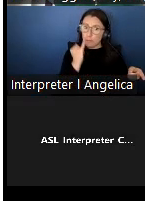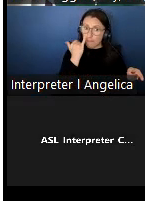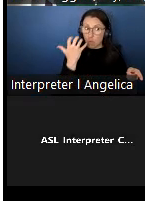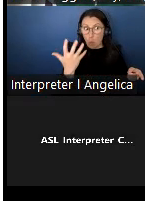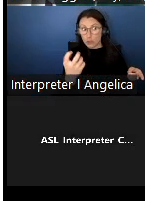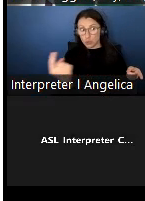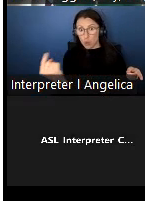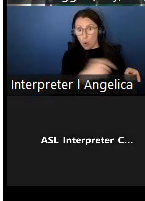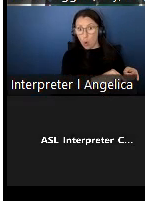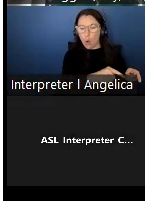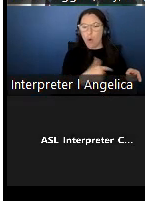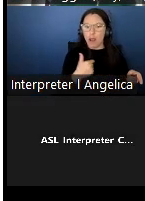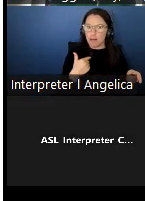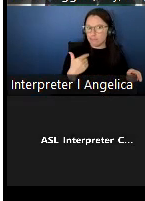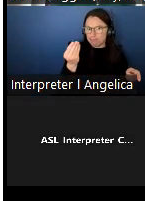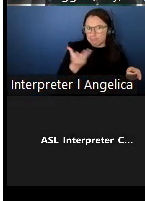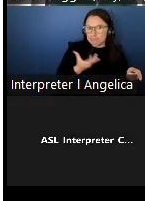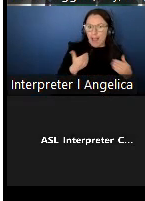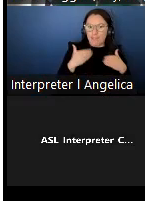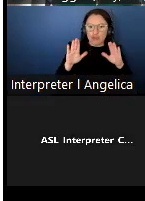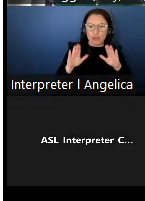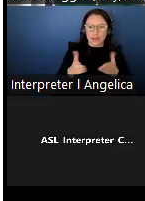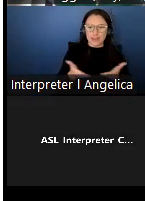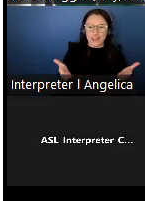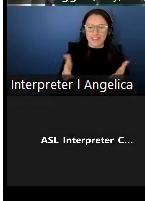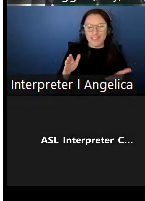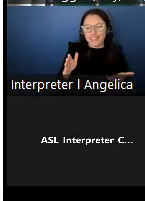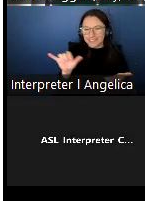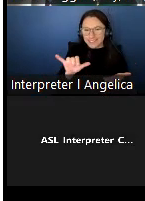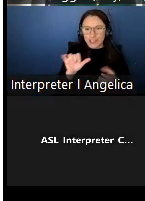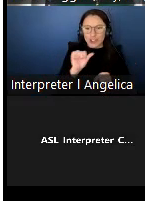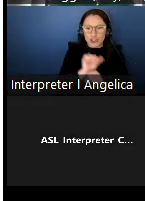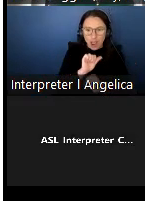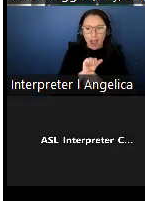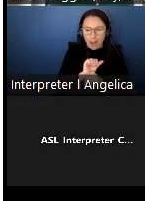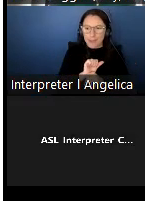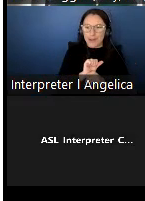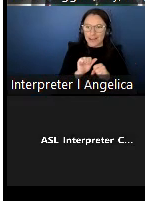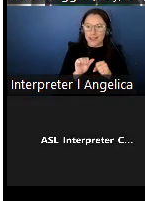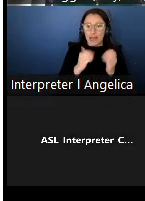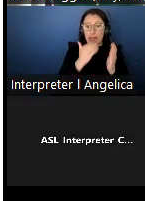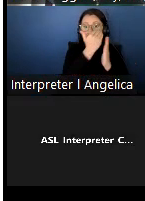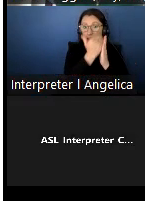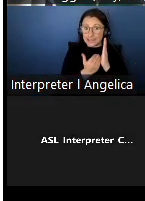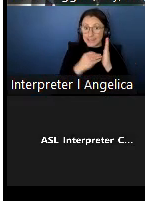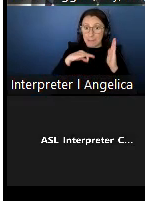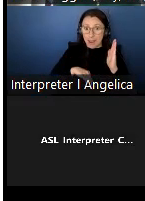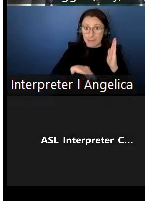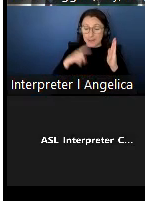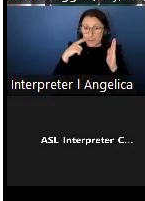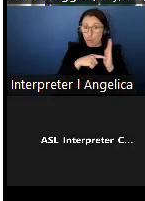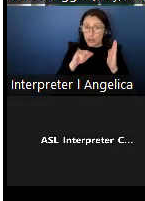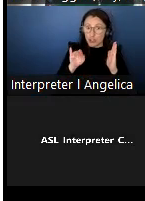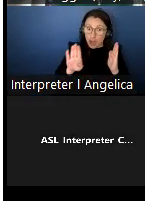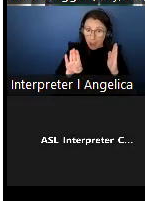great stuff. Kind of like when you start a new job, all the benefits of the job, listing some of the benefits of working with your